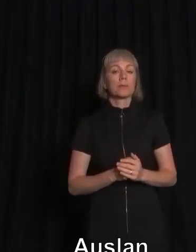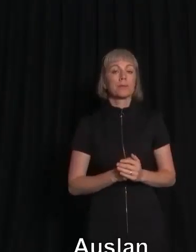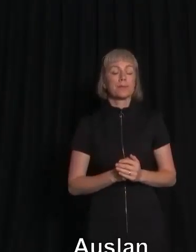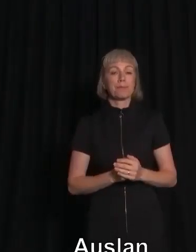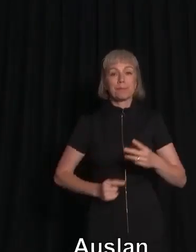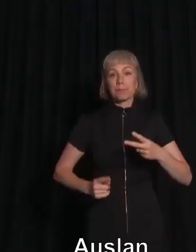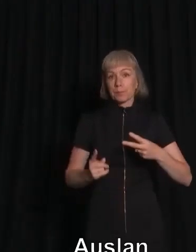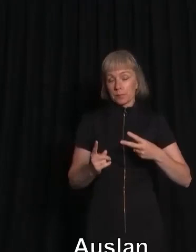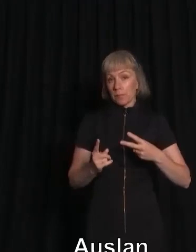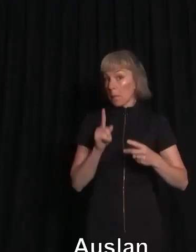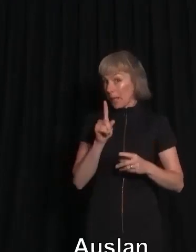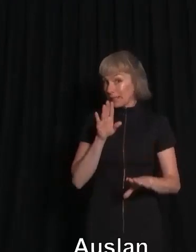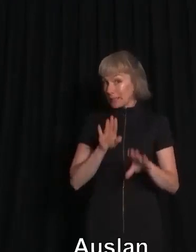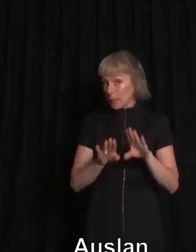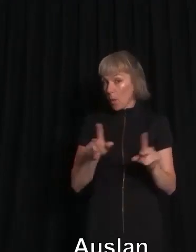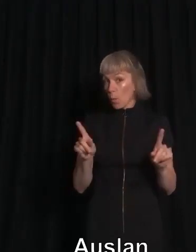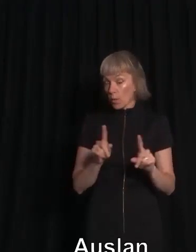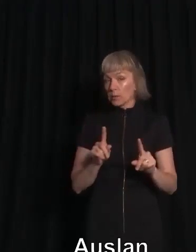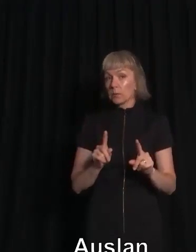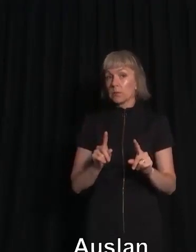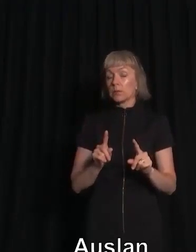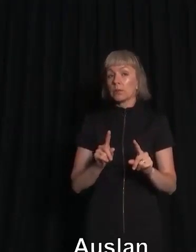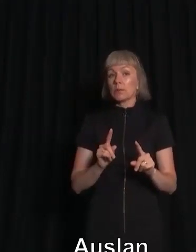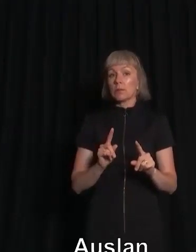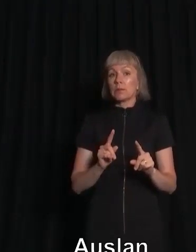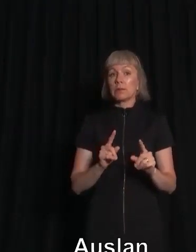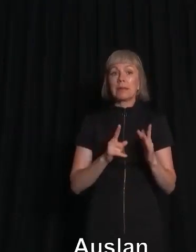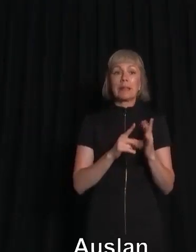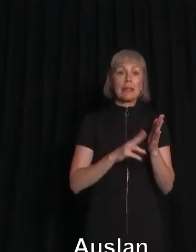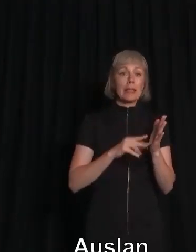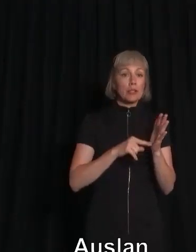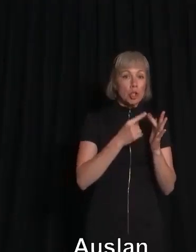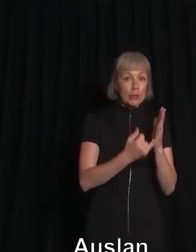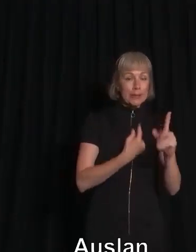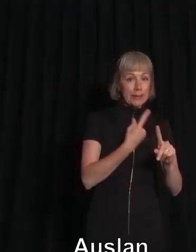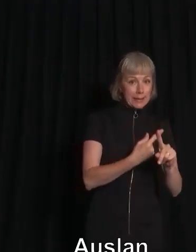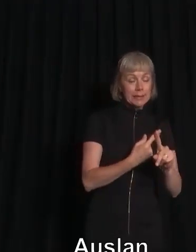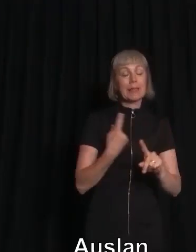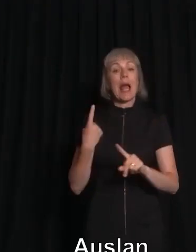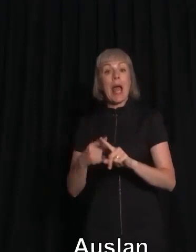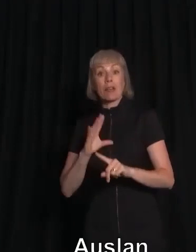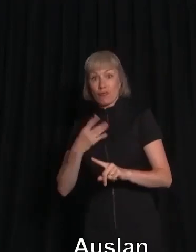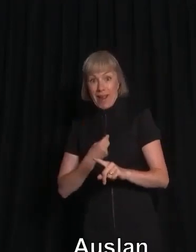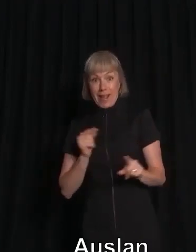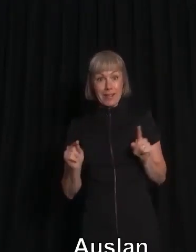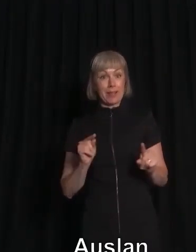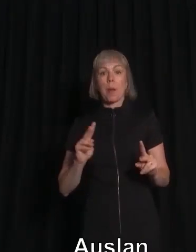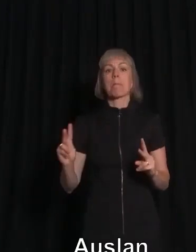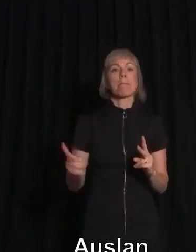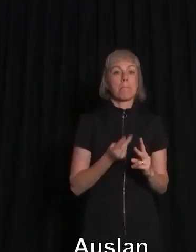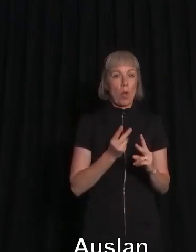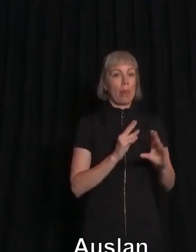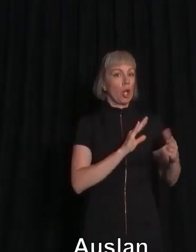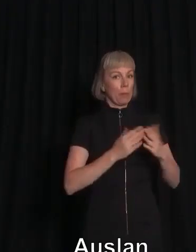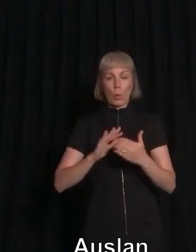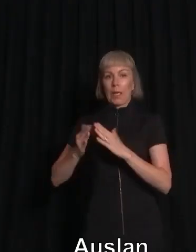What we have in common is that both of our populations are very, very heavily medicalized, in